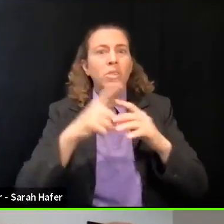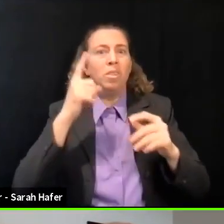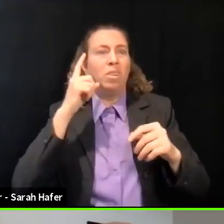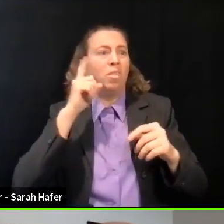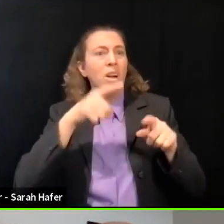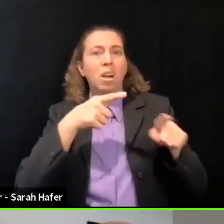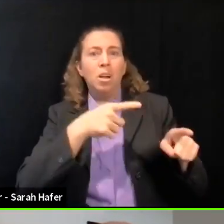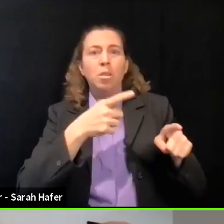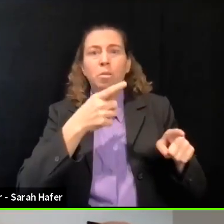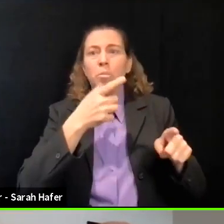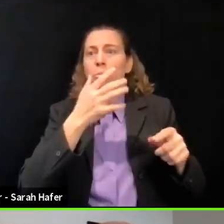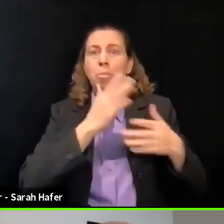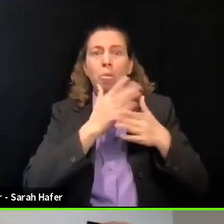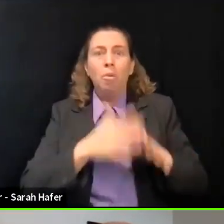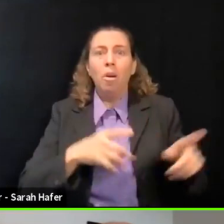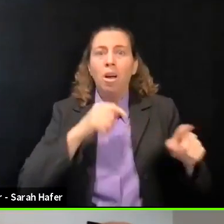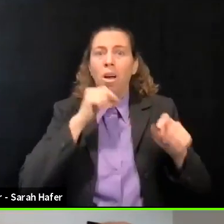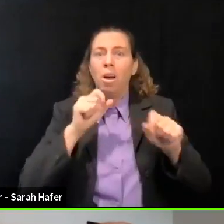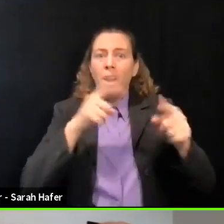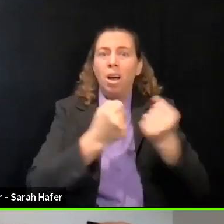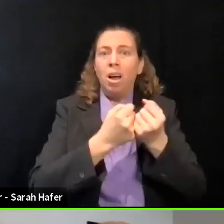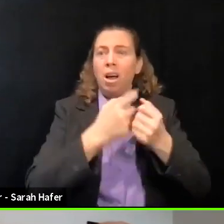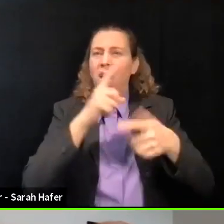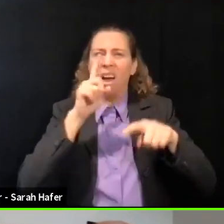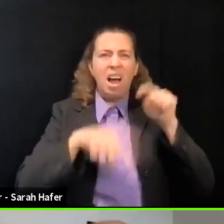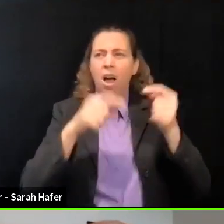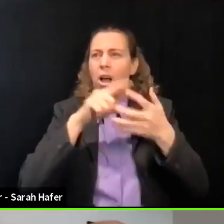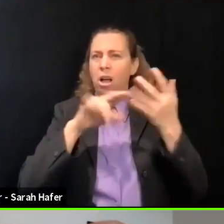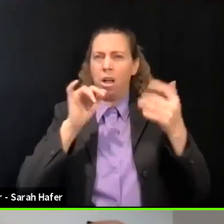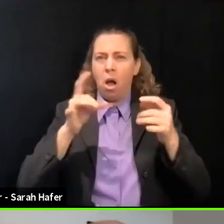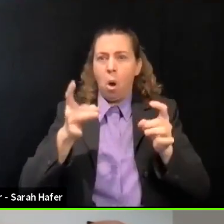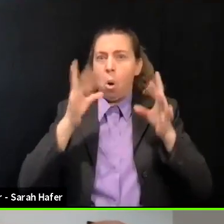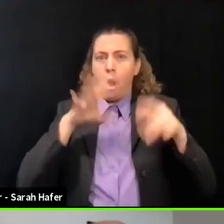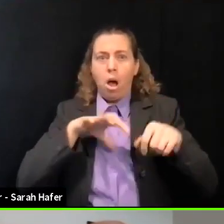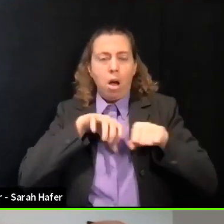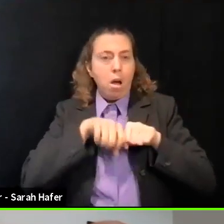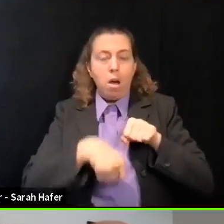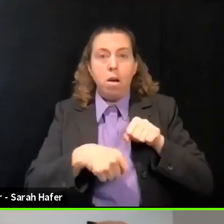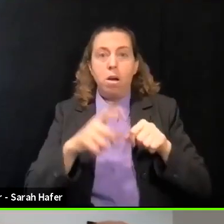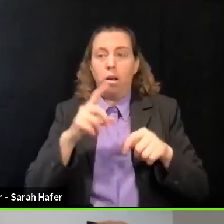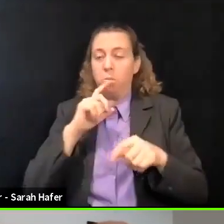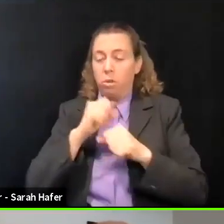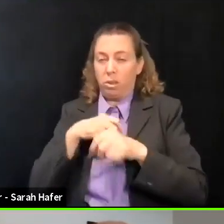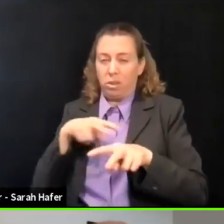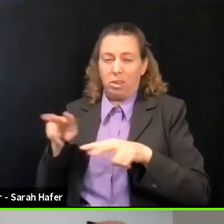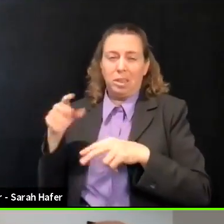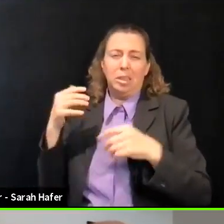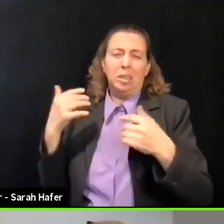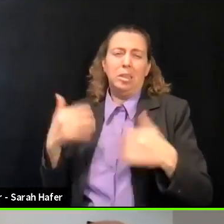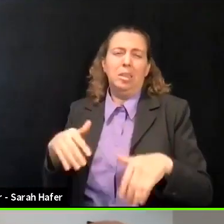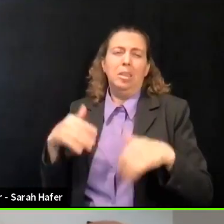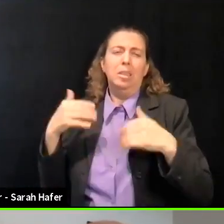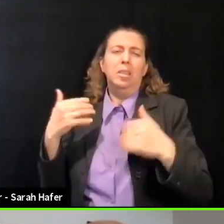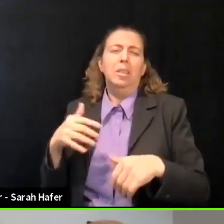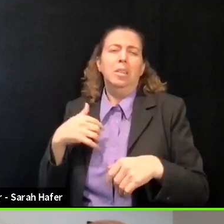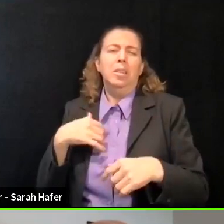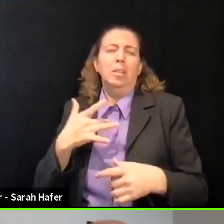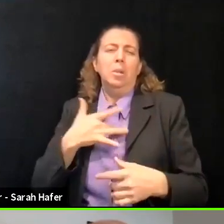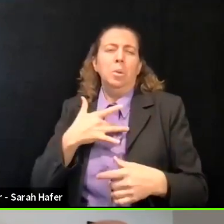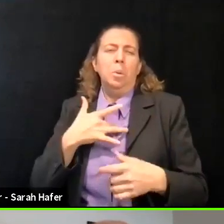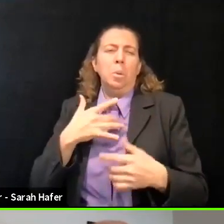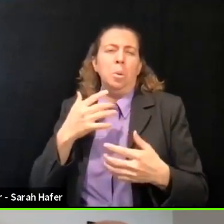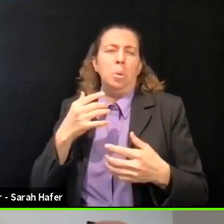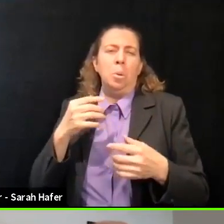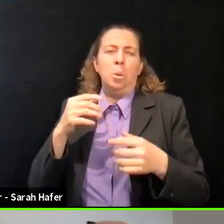this kind of debilitating grief often have a death wish. They wish that they were dead in order to be with their loved one. They have a sense that